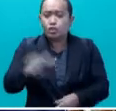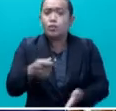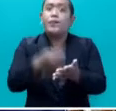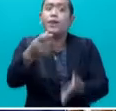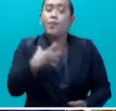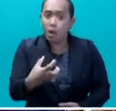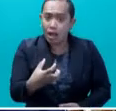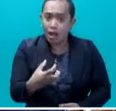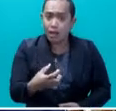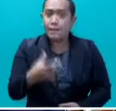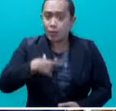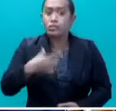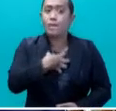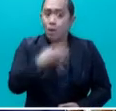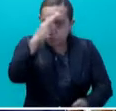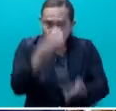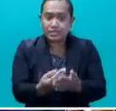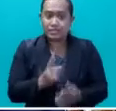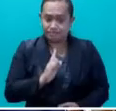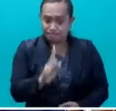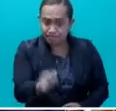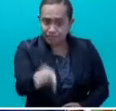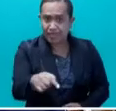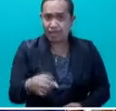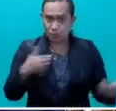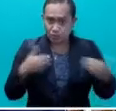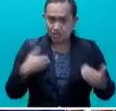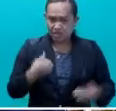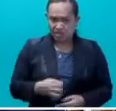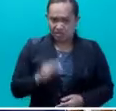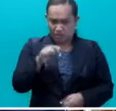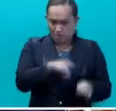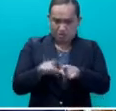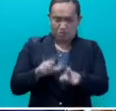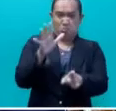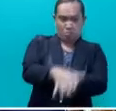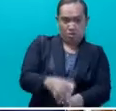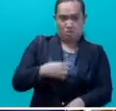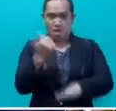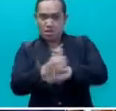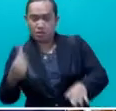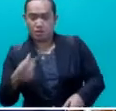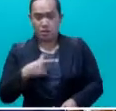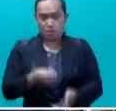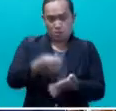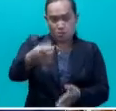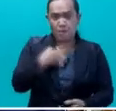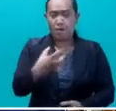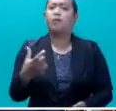That's the formula. Arguing and belittling others because they're paying less and you have more authority because you're paying more. This is